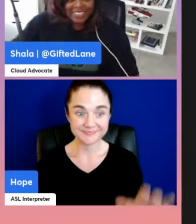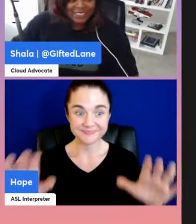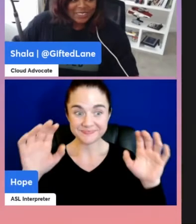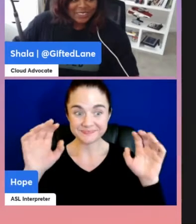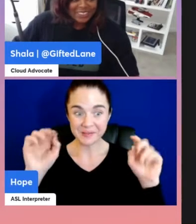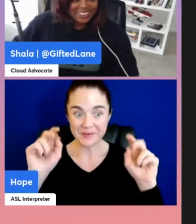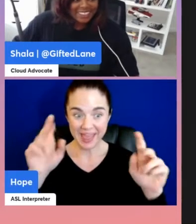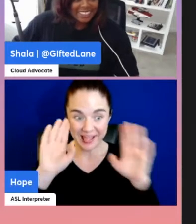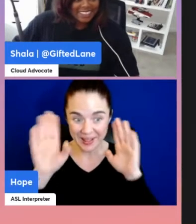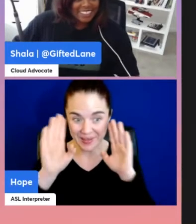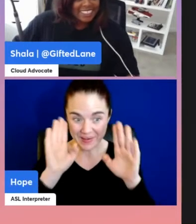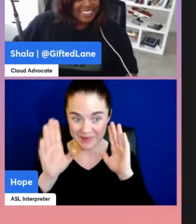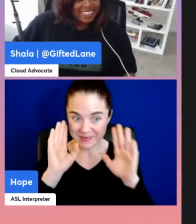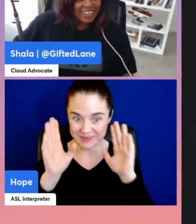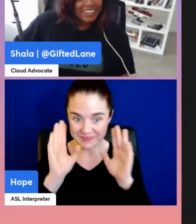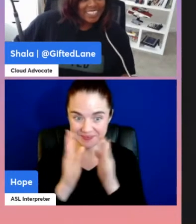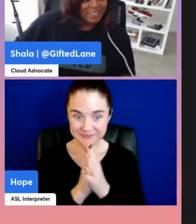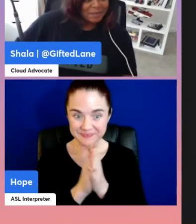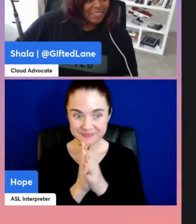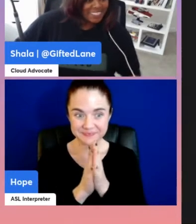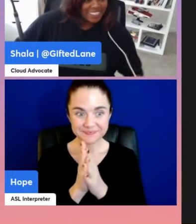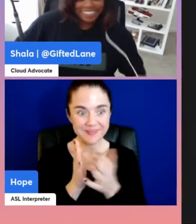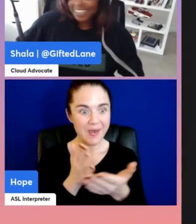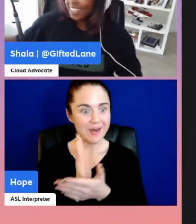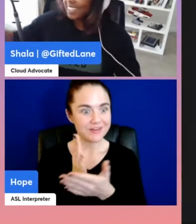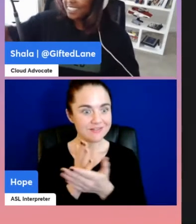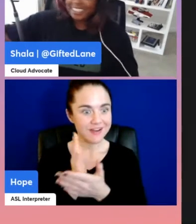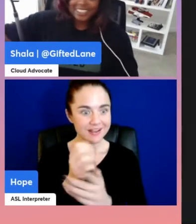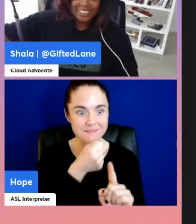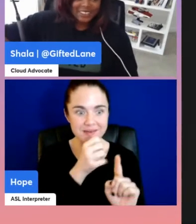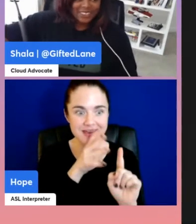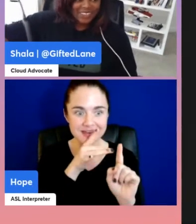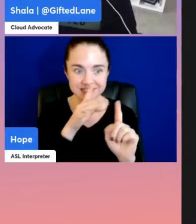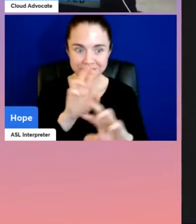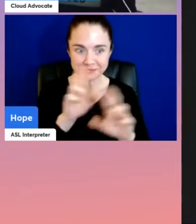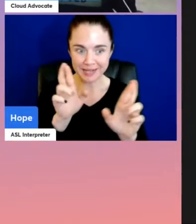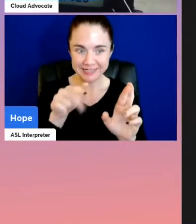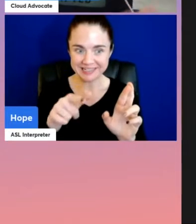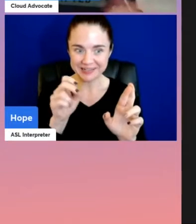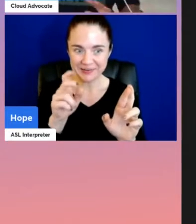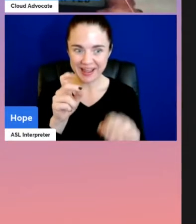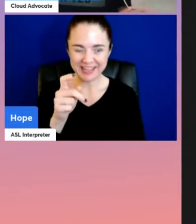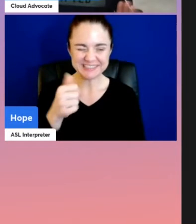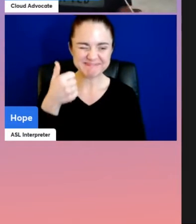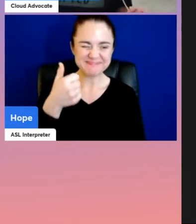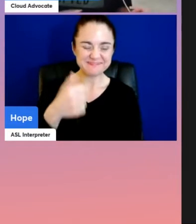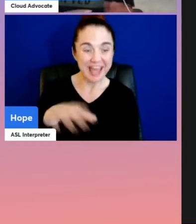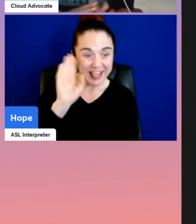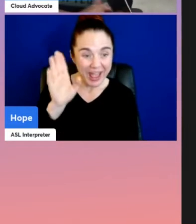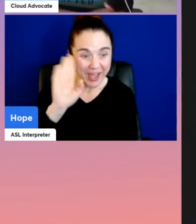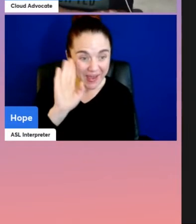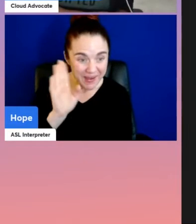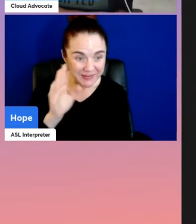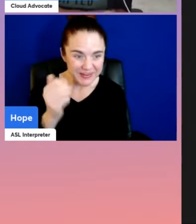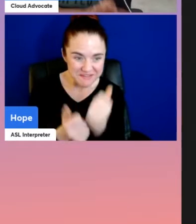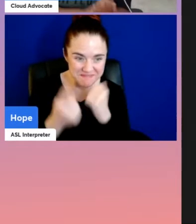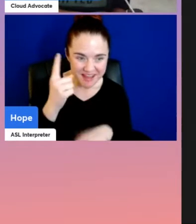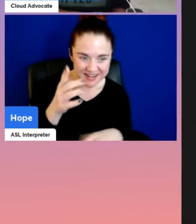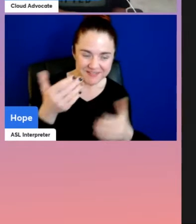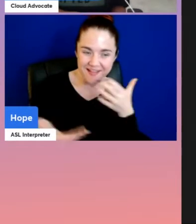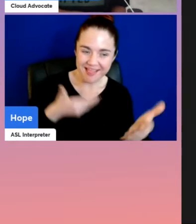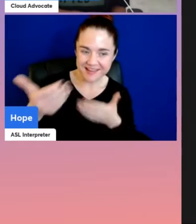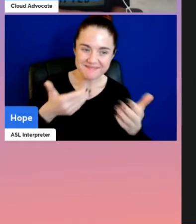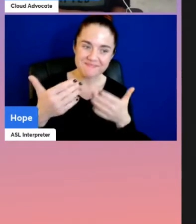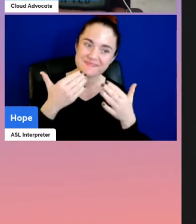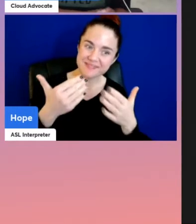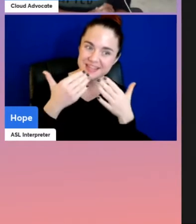Okay, hello. All right, the mic is hot. Let's go. All right, hi everybody. Welcome. Thanks